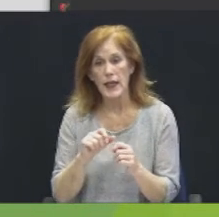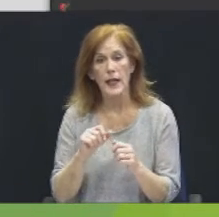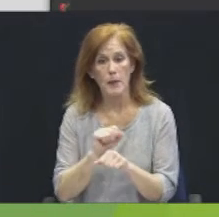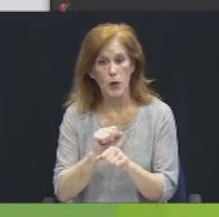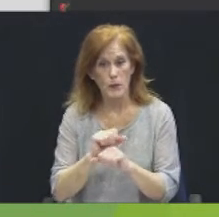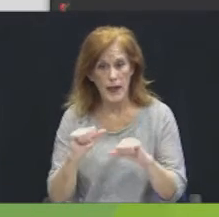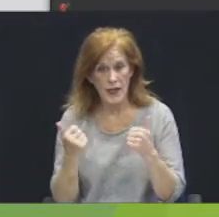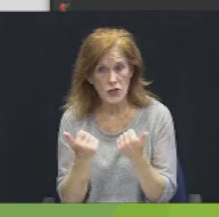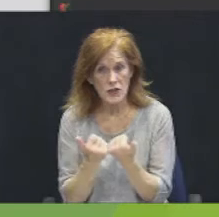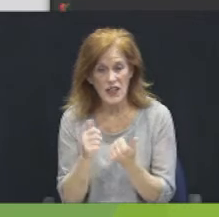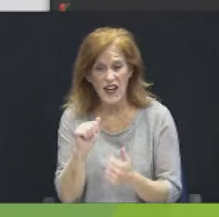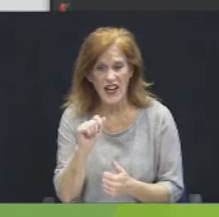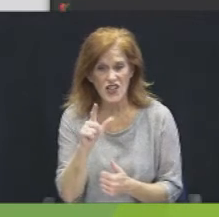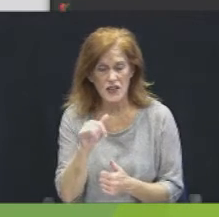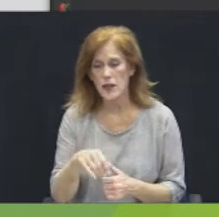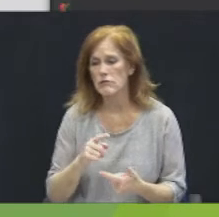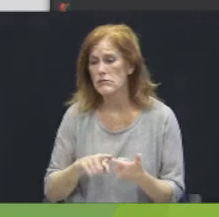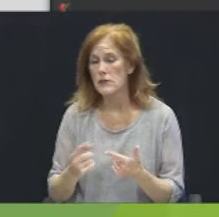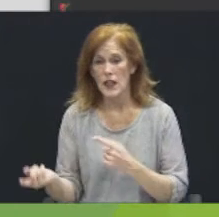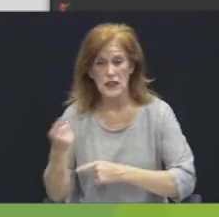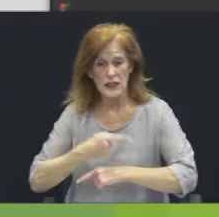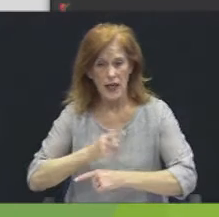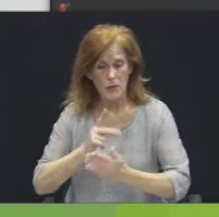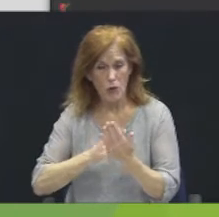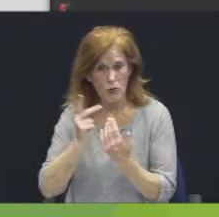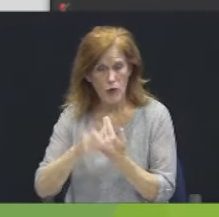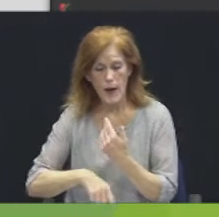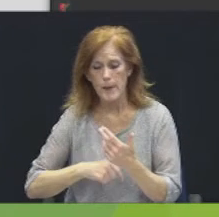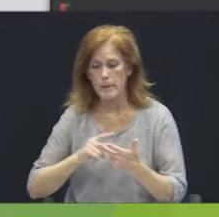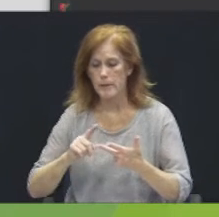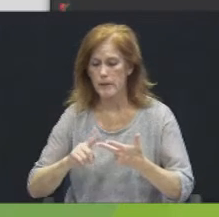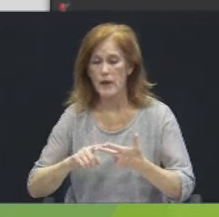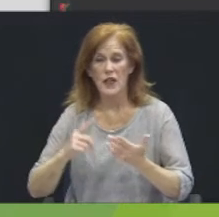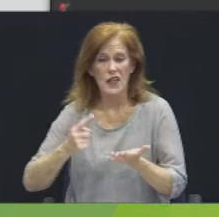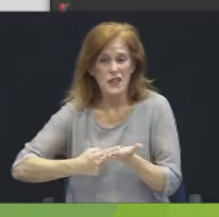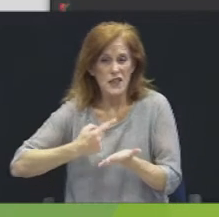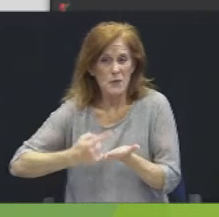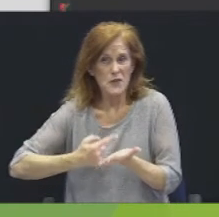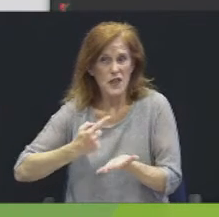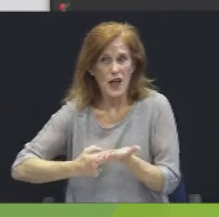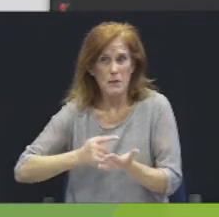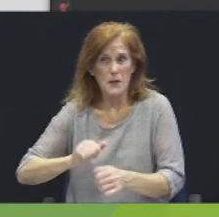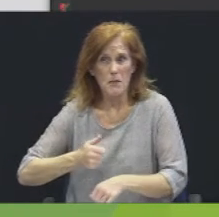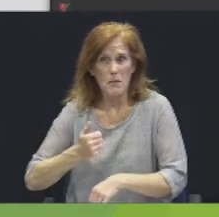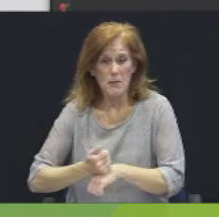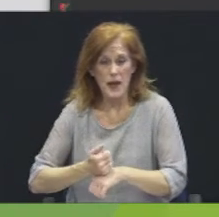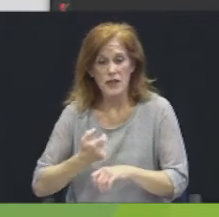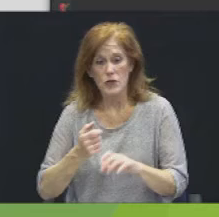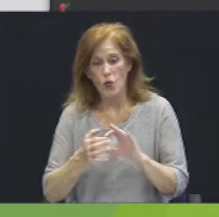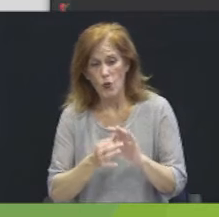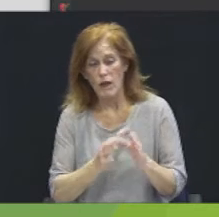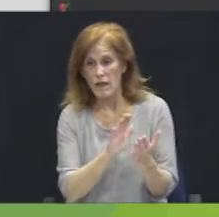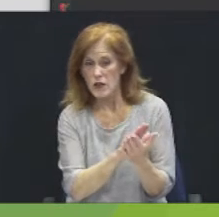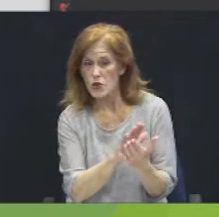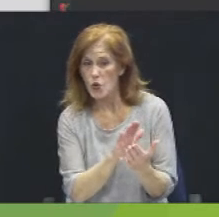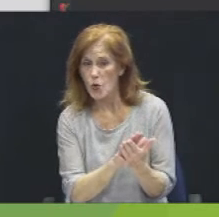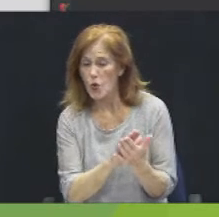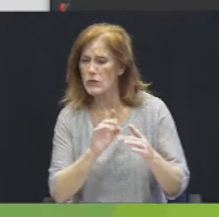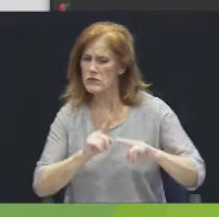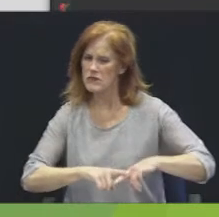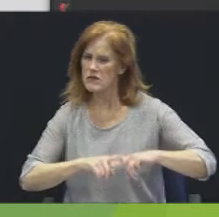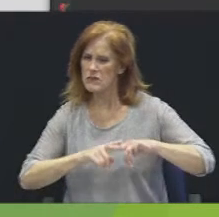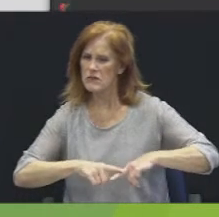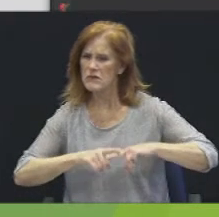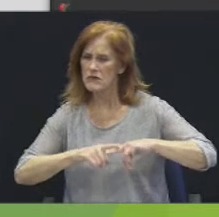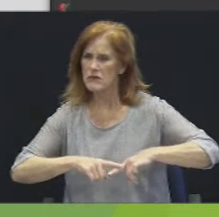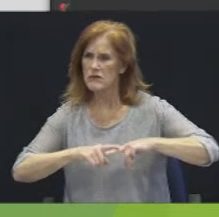be day programs. They can sometimes be based out of school districts, depending on the size of